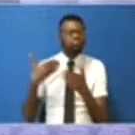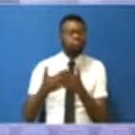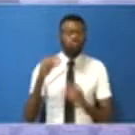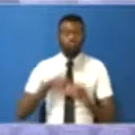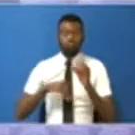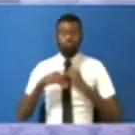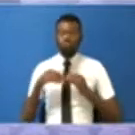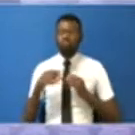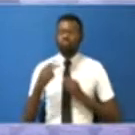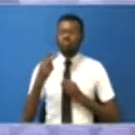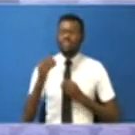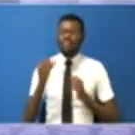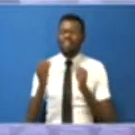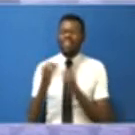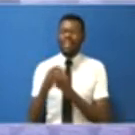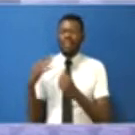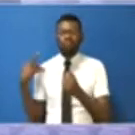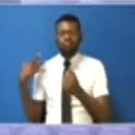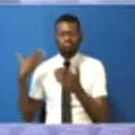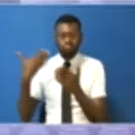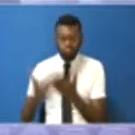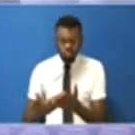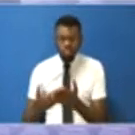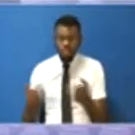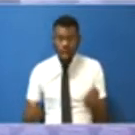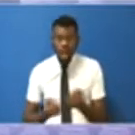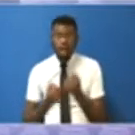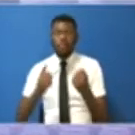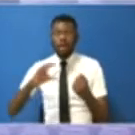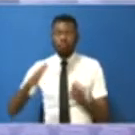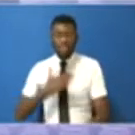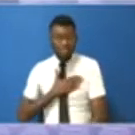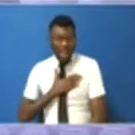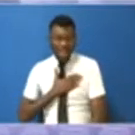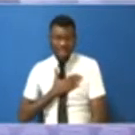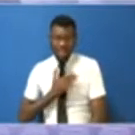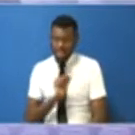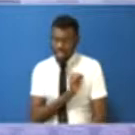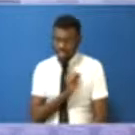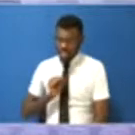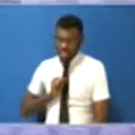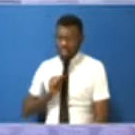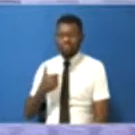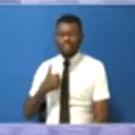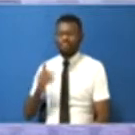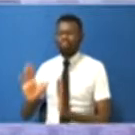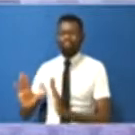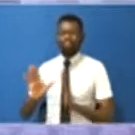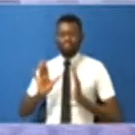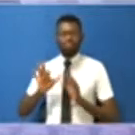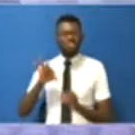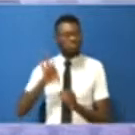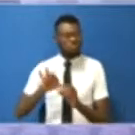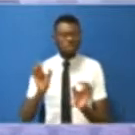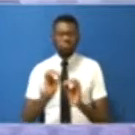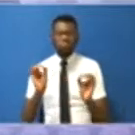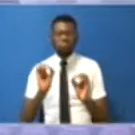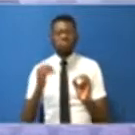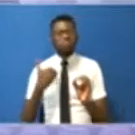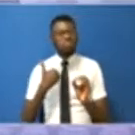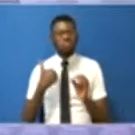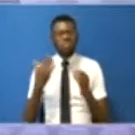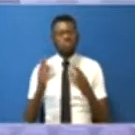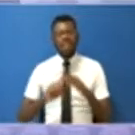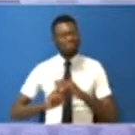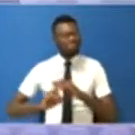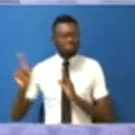impeachment has been put to the senate is the senate of that area actually abstains on that vote and about the luxury of walking out and not